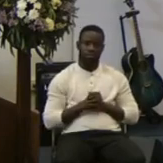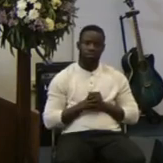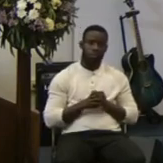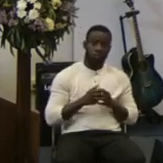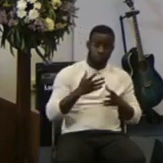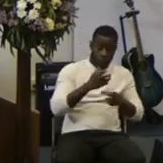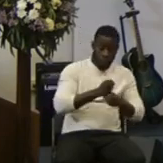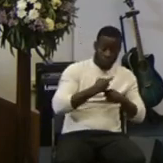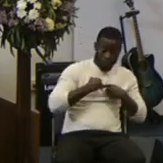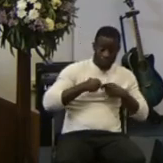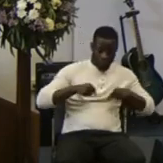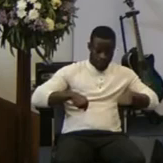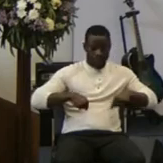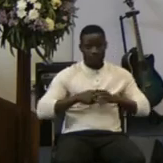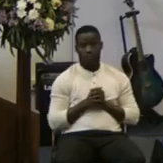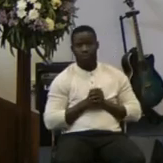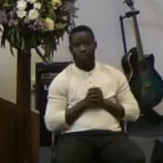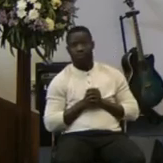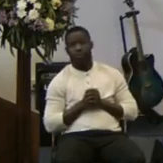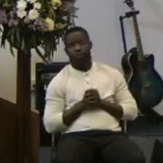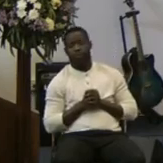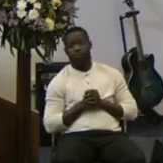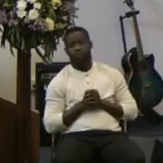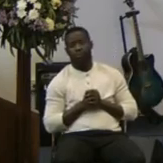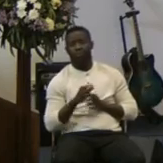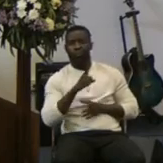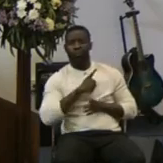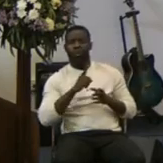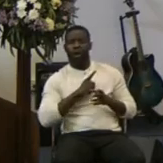Don't hold me back from glory.